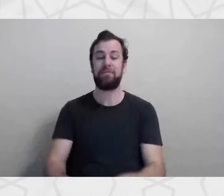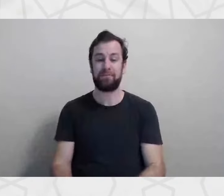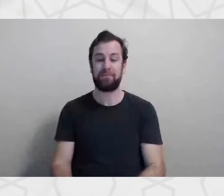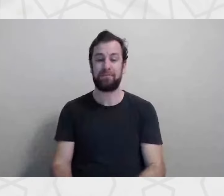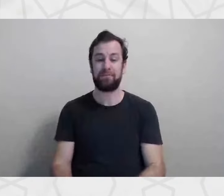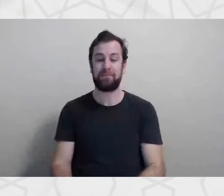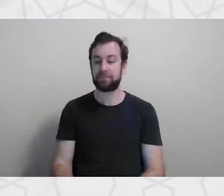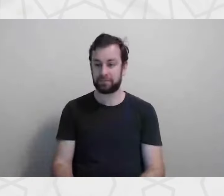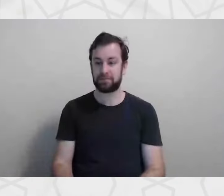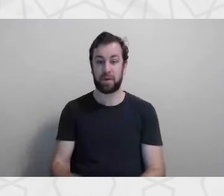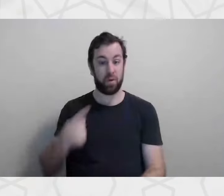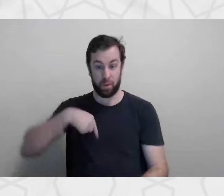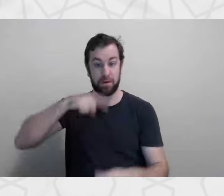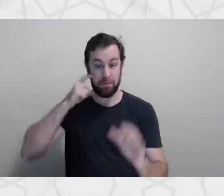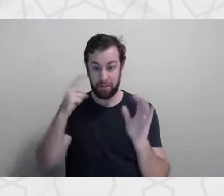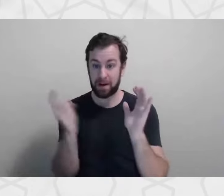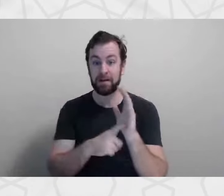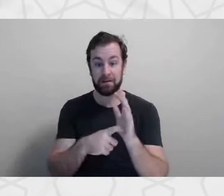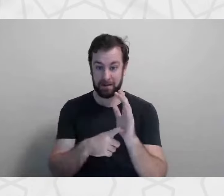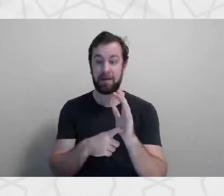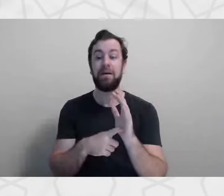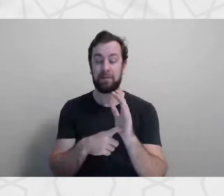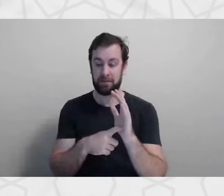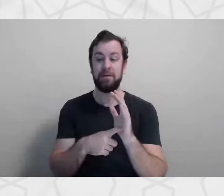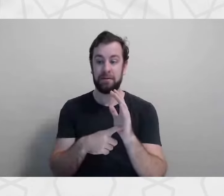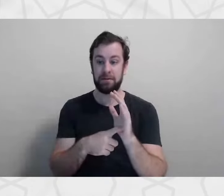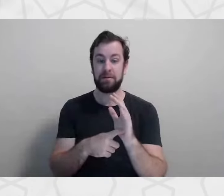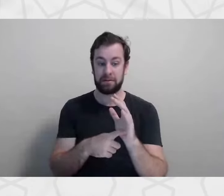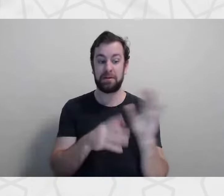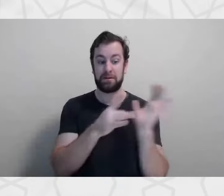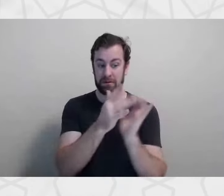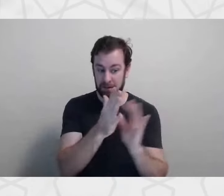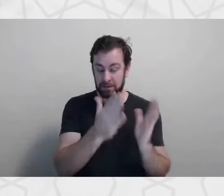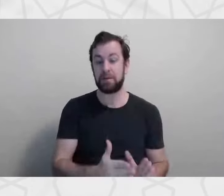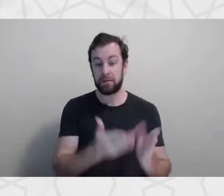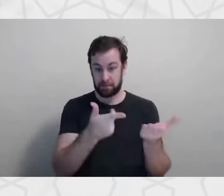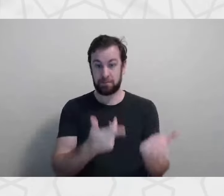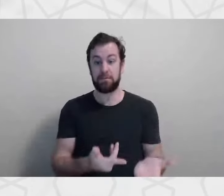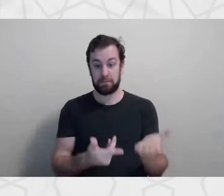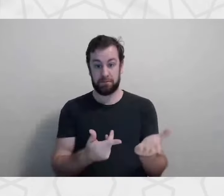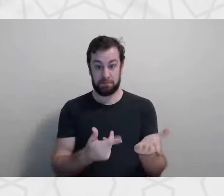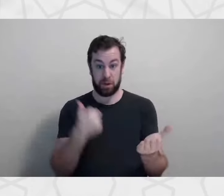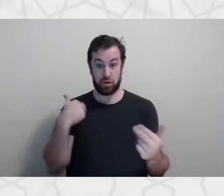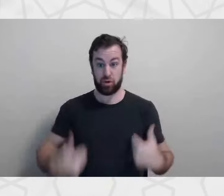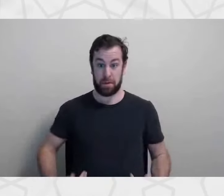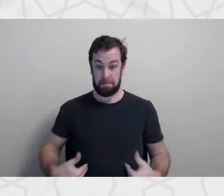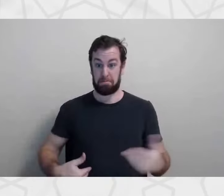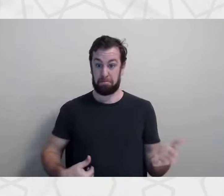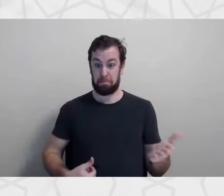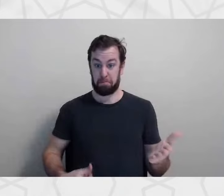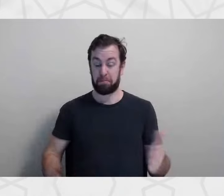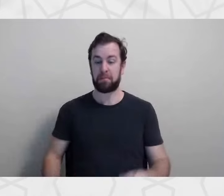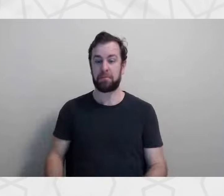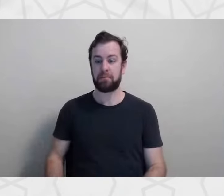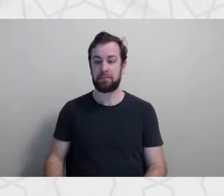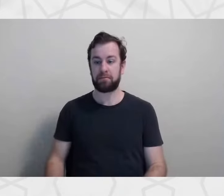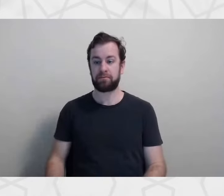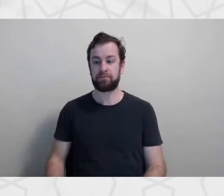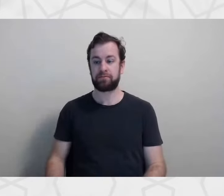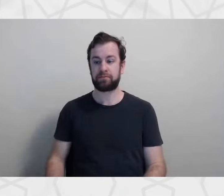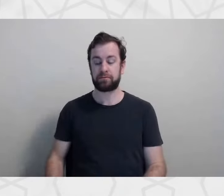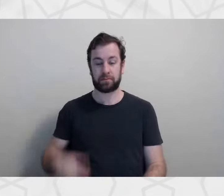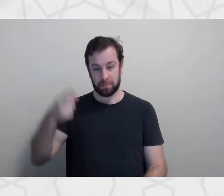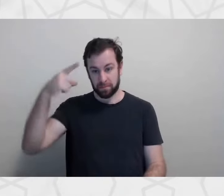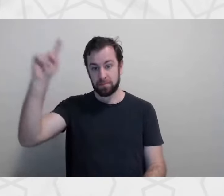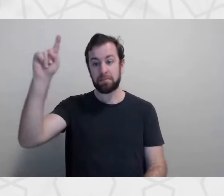And so we recognize that Isa alayhi salam was a human being. And Allah Azza